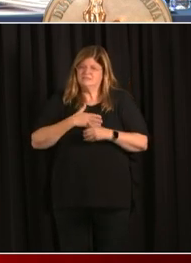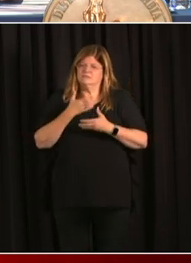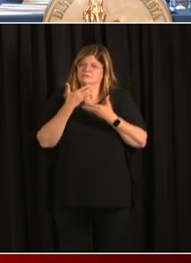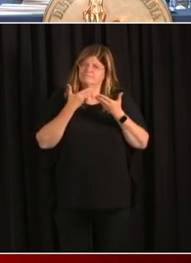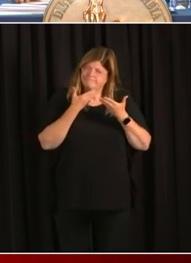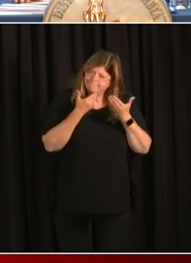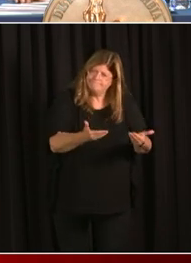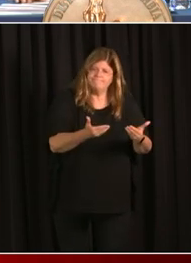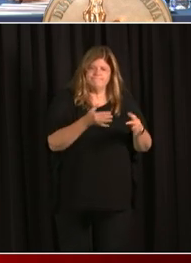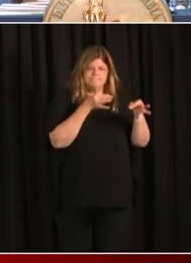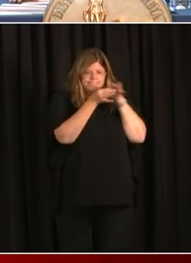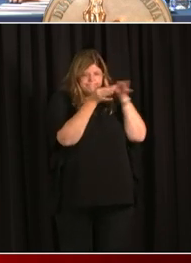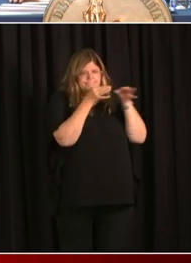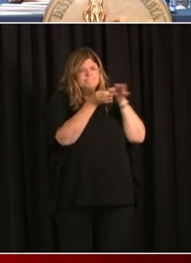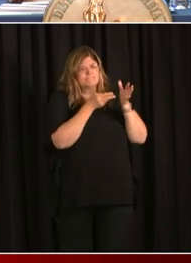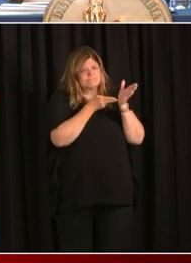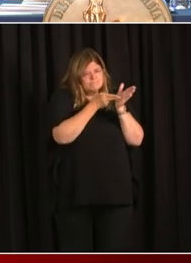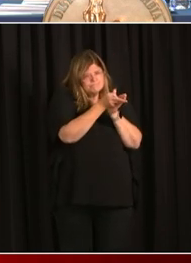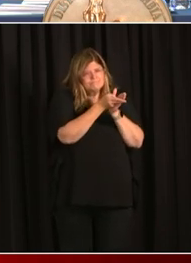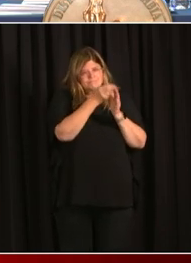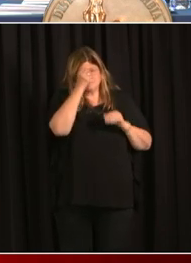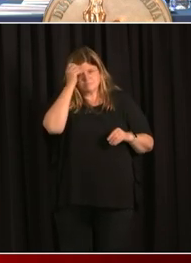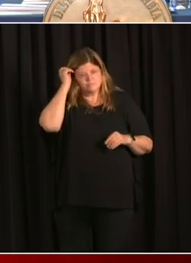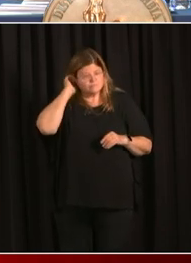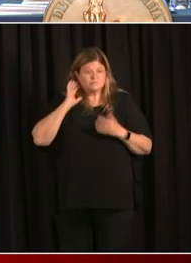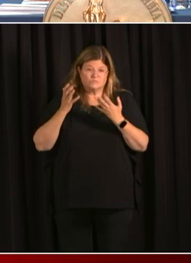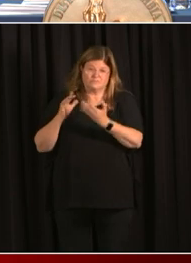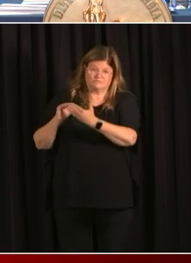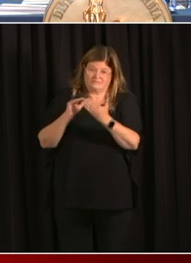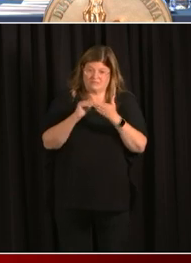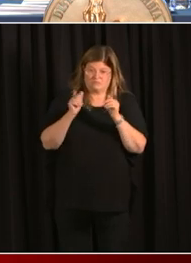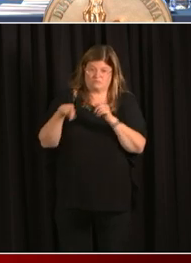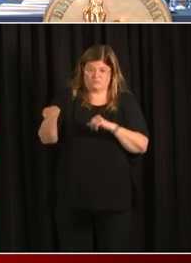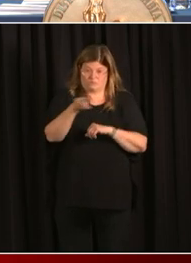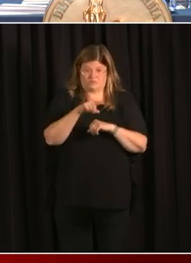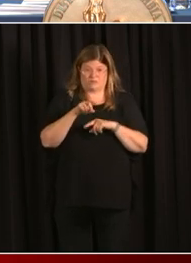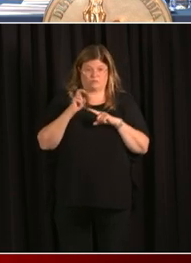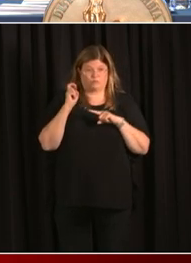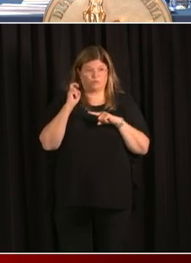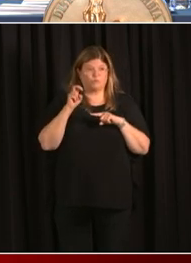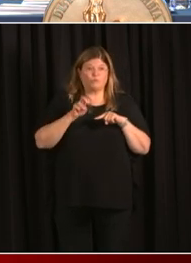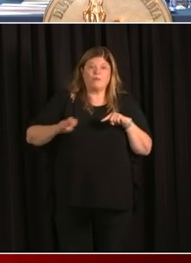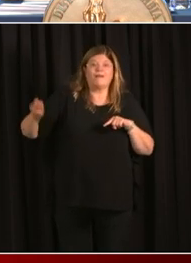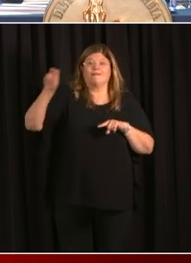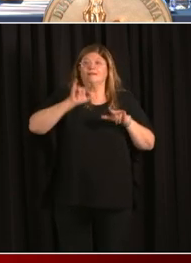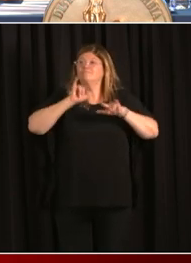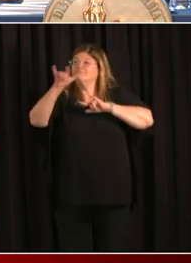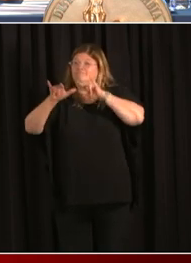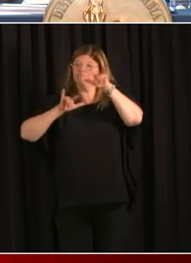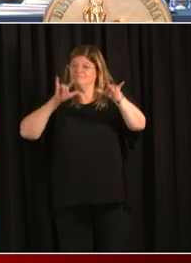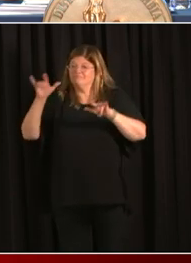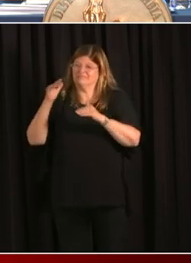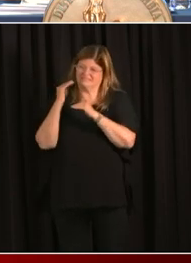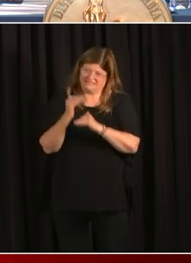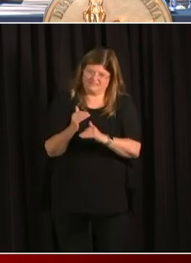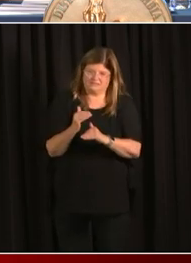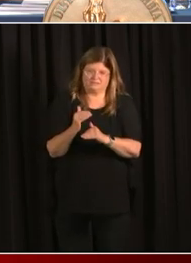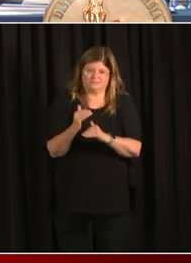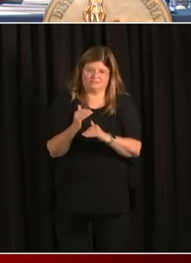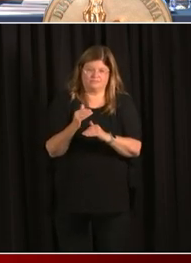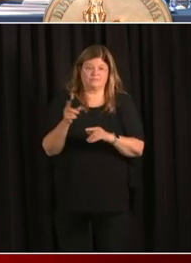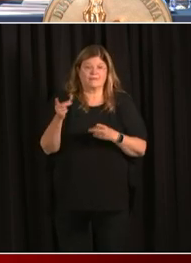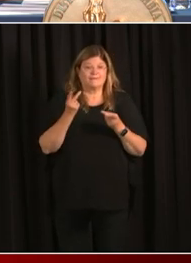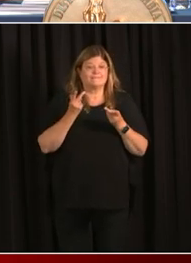them. We also remind everybody to limit your travel in general and quarantine after